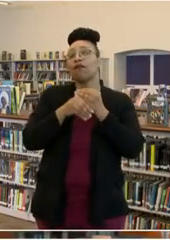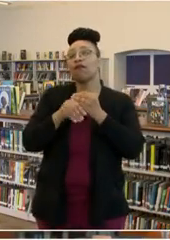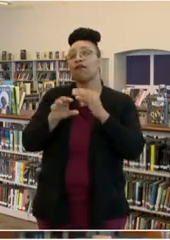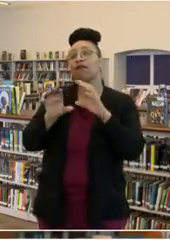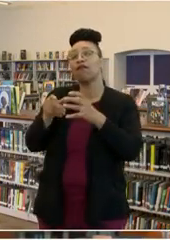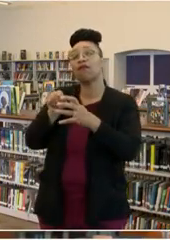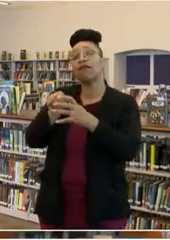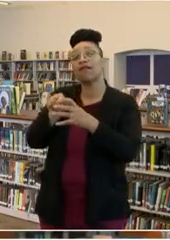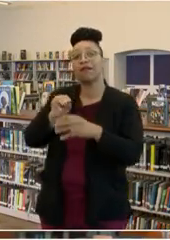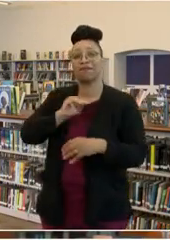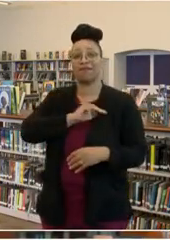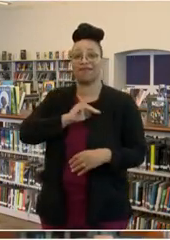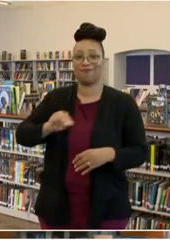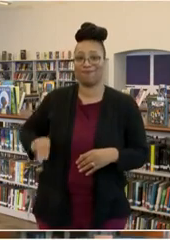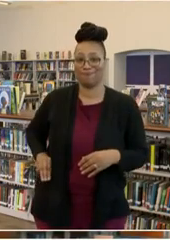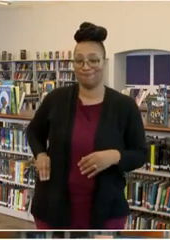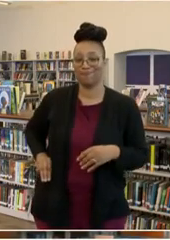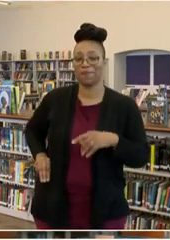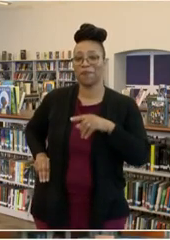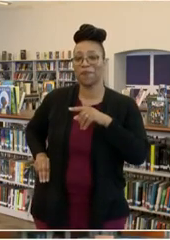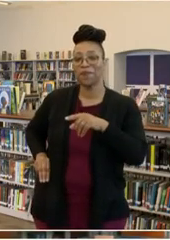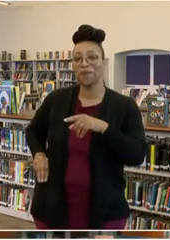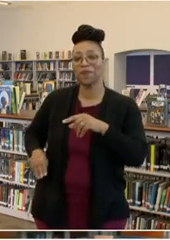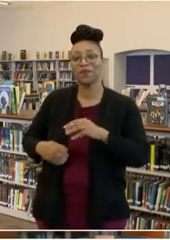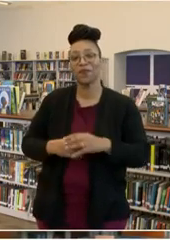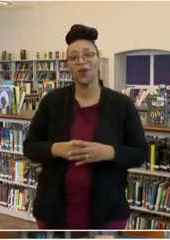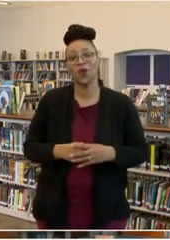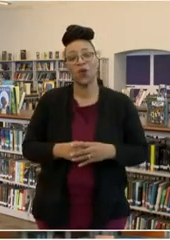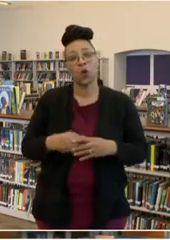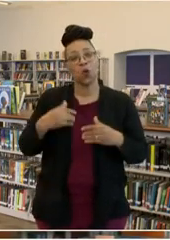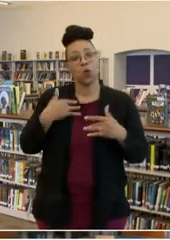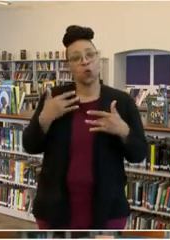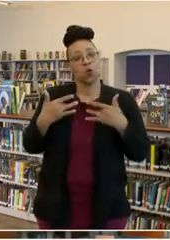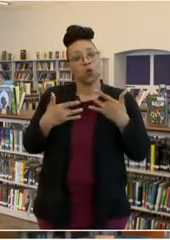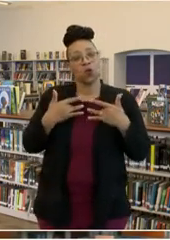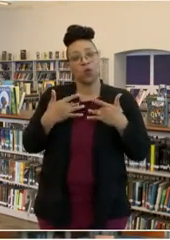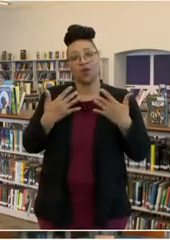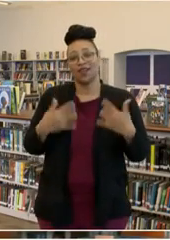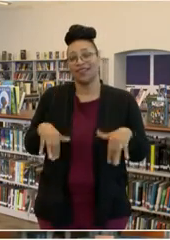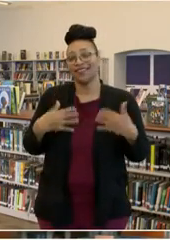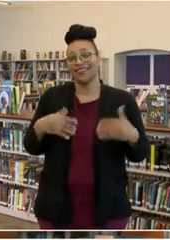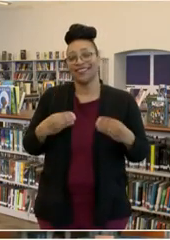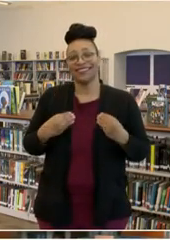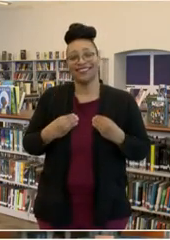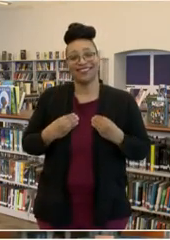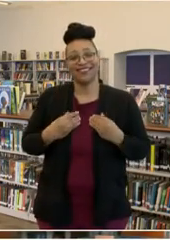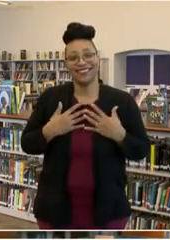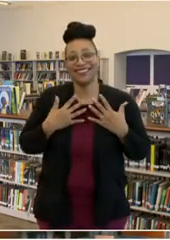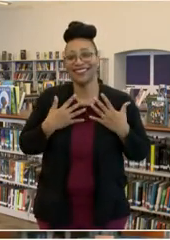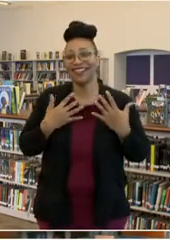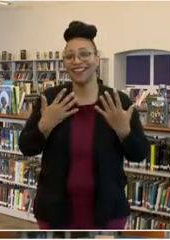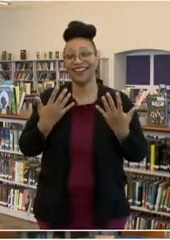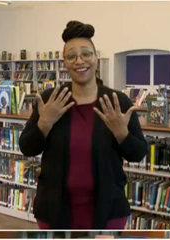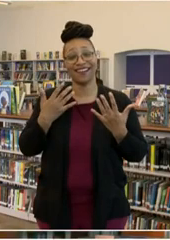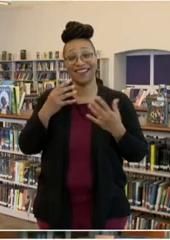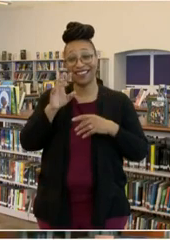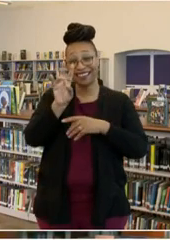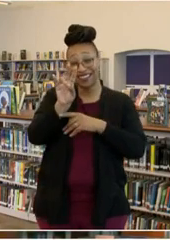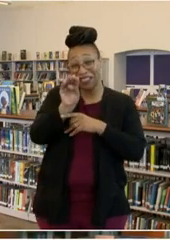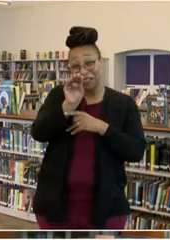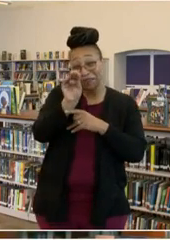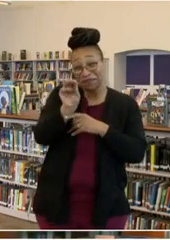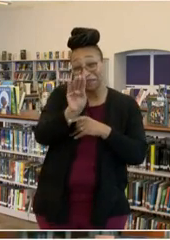we are to be here today to celebrate another round of funding, a $7 million investment that builds